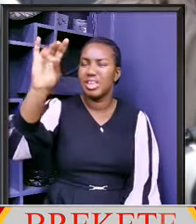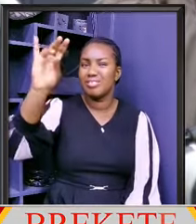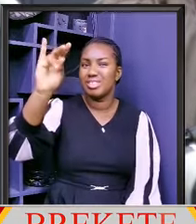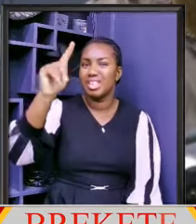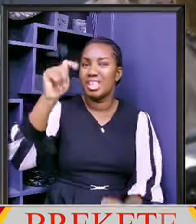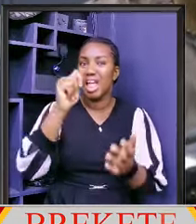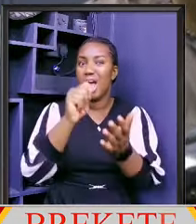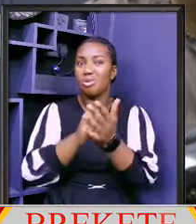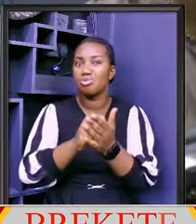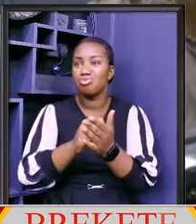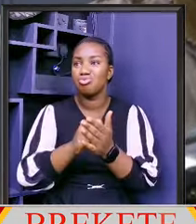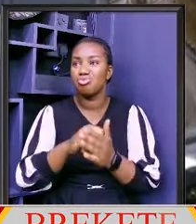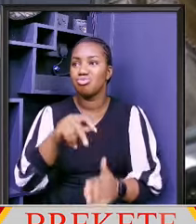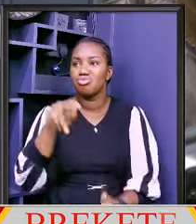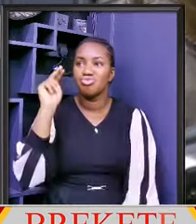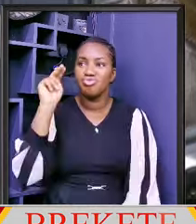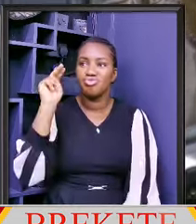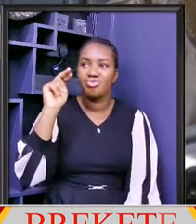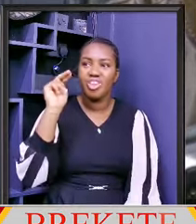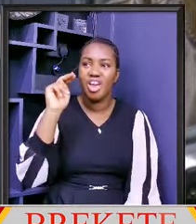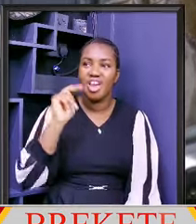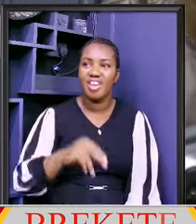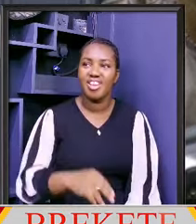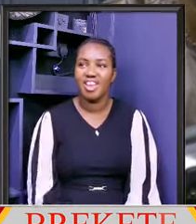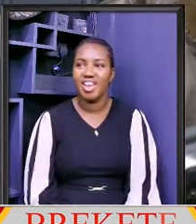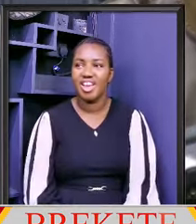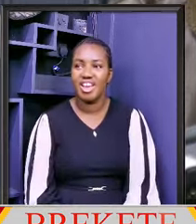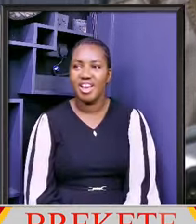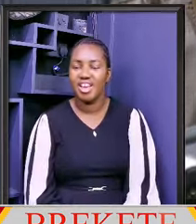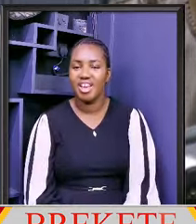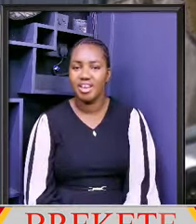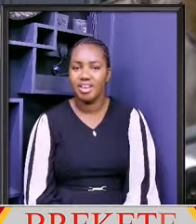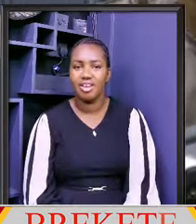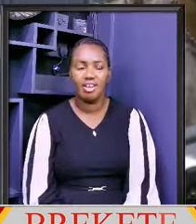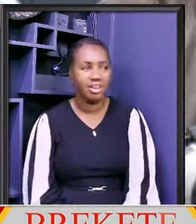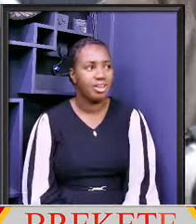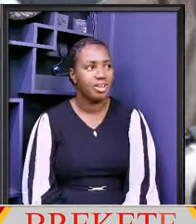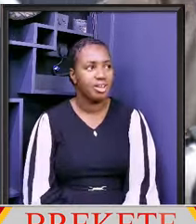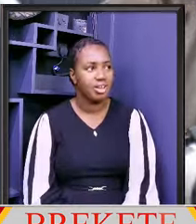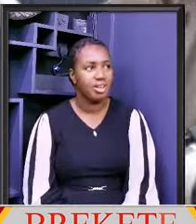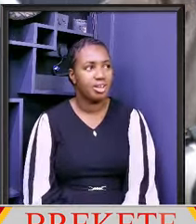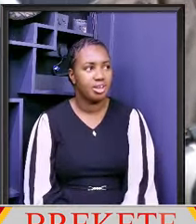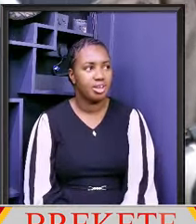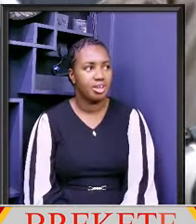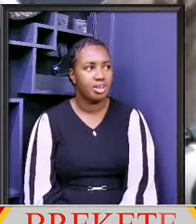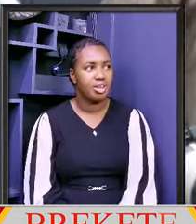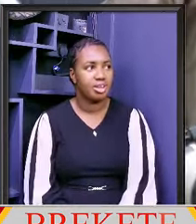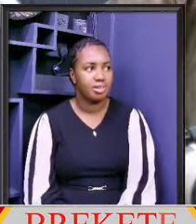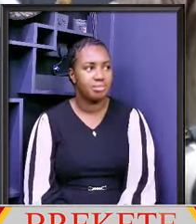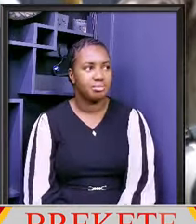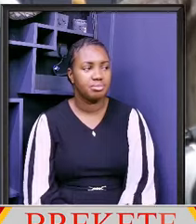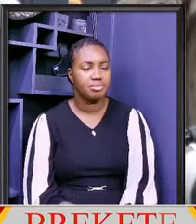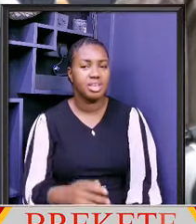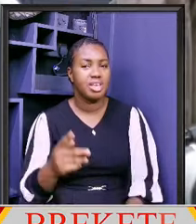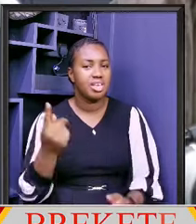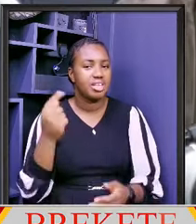19 million? Yes. You are a thief. No, I'm not the one that pays, sir. Okay, no, be you pay. I say a big man pay for me. The person will pay for you. Now,